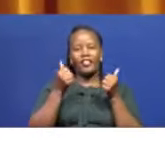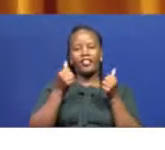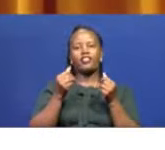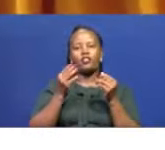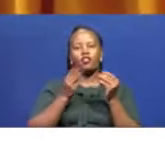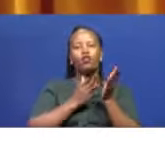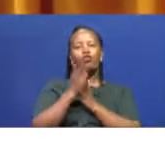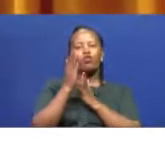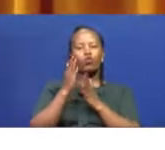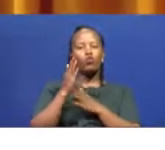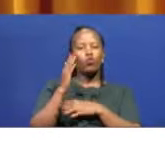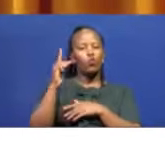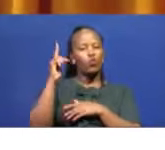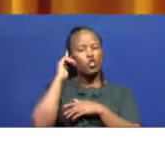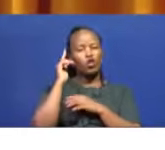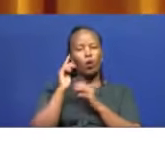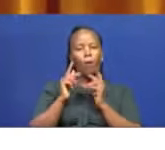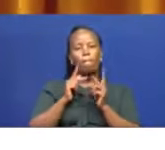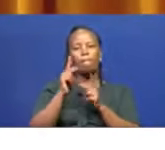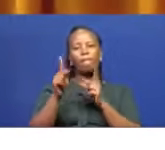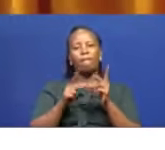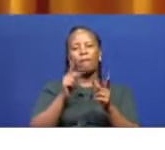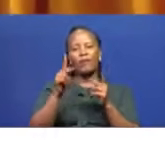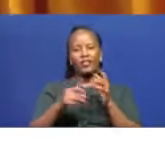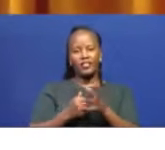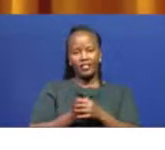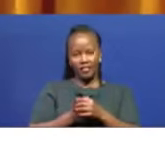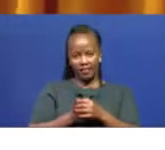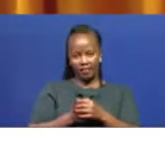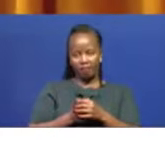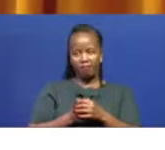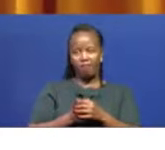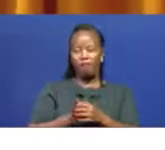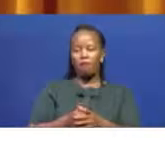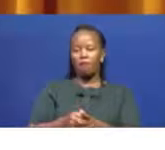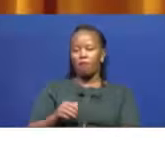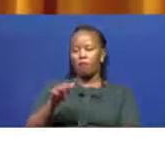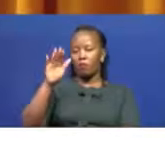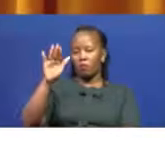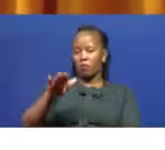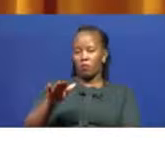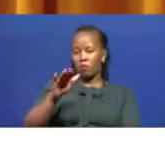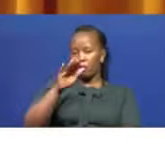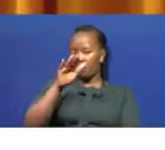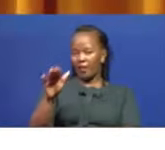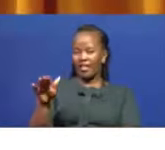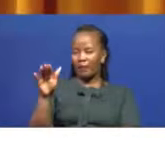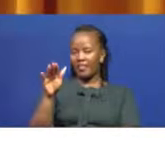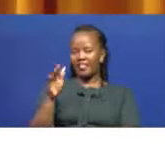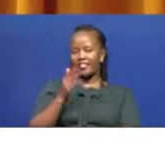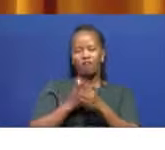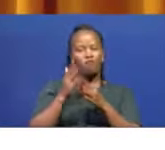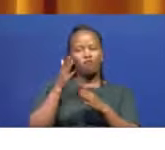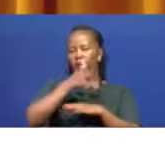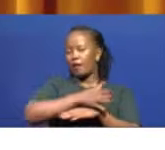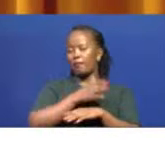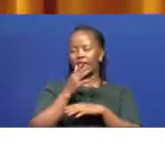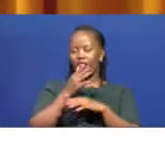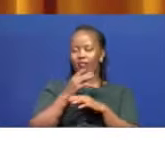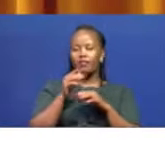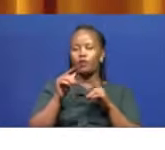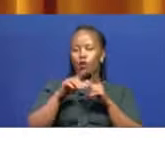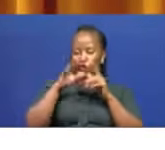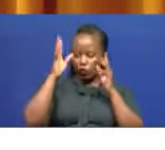ordinary legal processes. Parliament, however, bypassed these mechanisms and resorted to